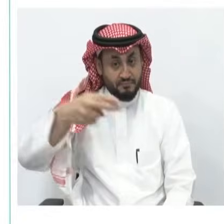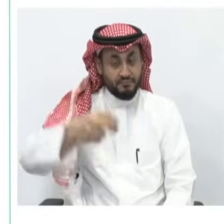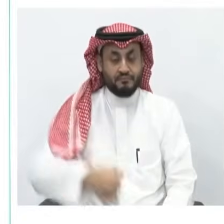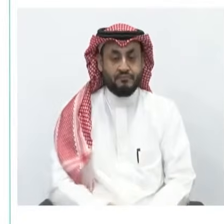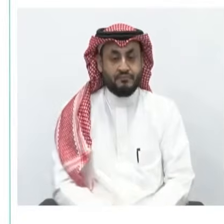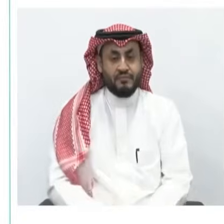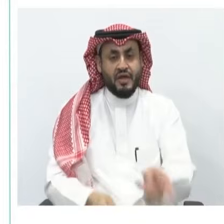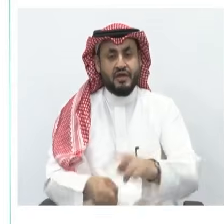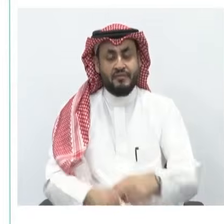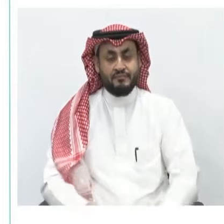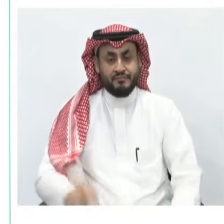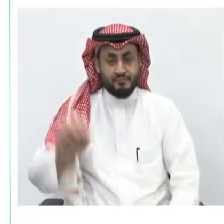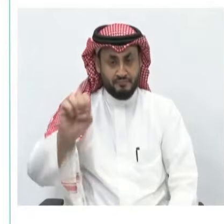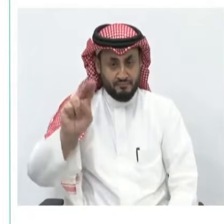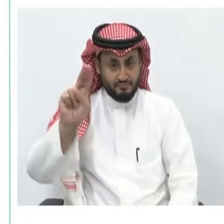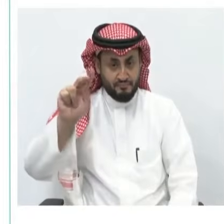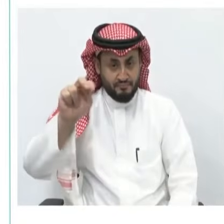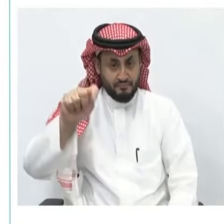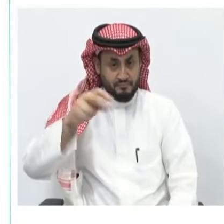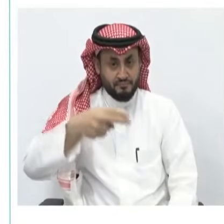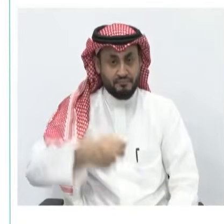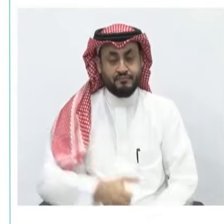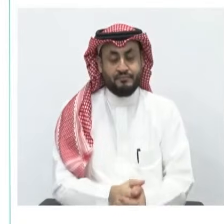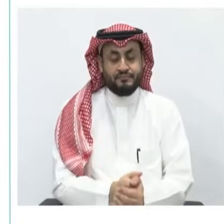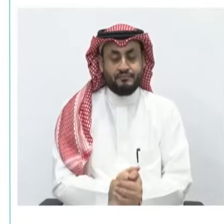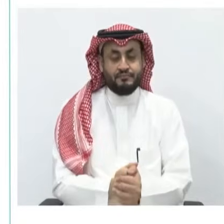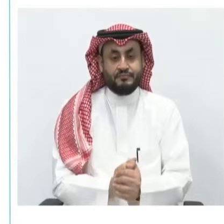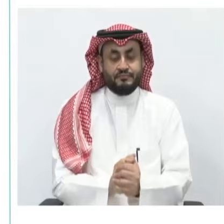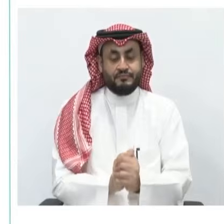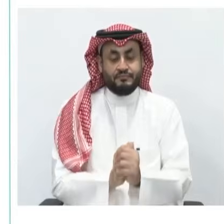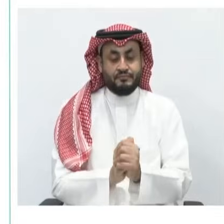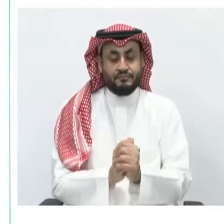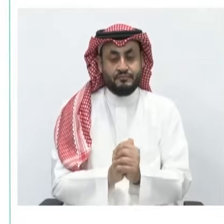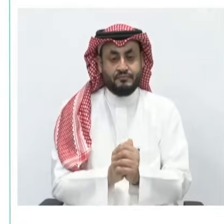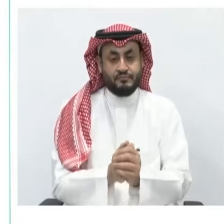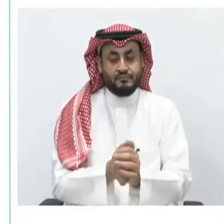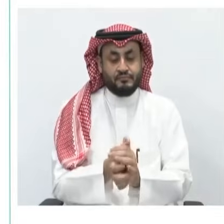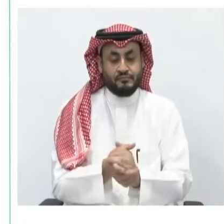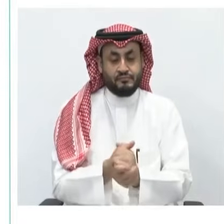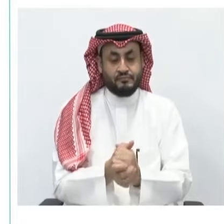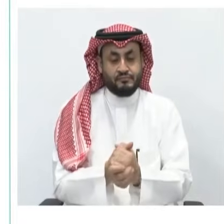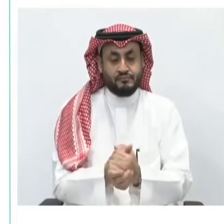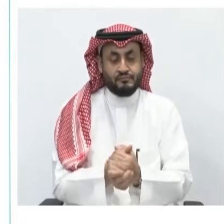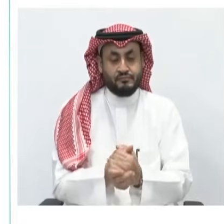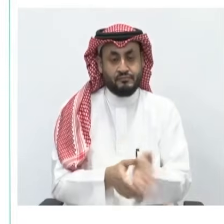Excellent. Mouth. Mouth. Perfect. Okay. Now,